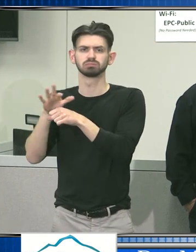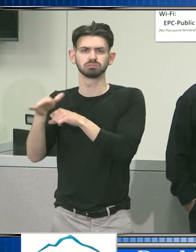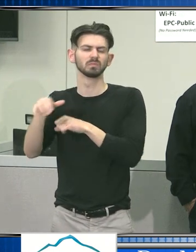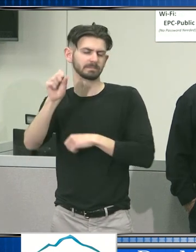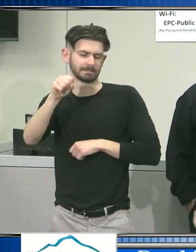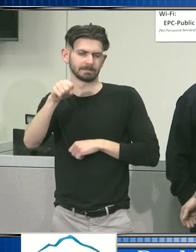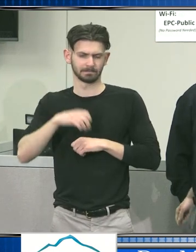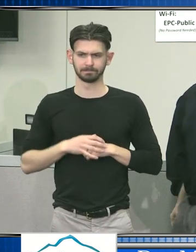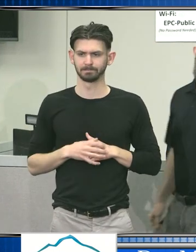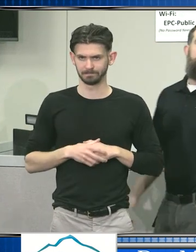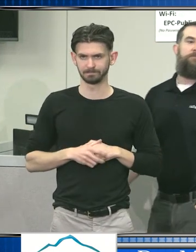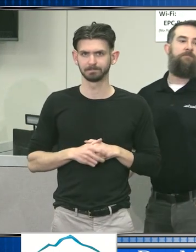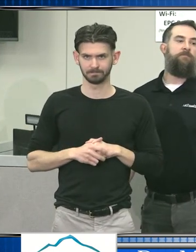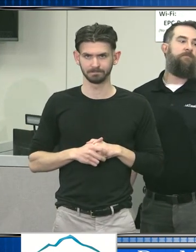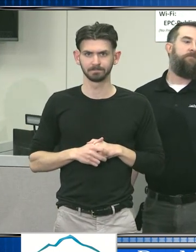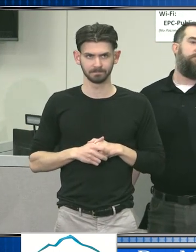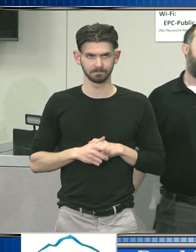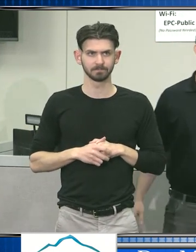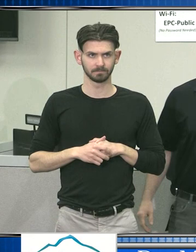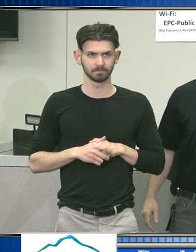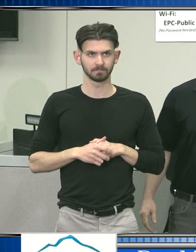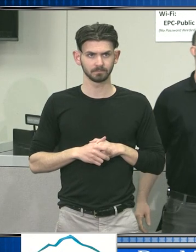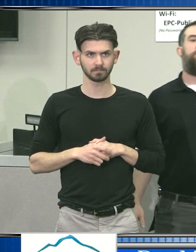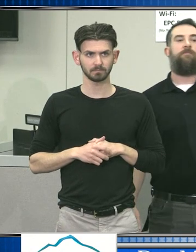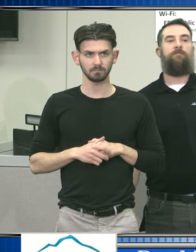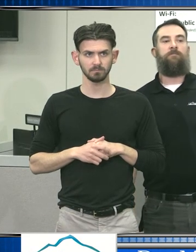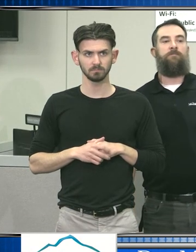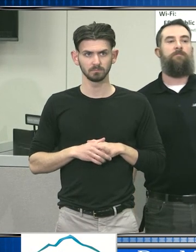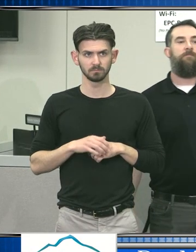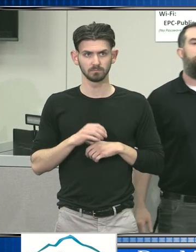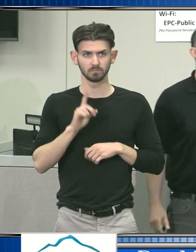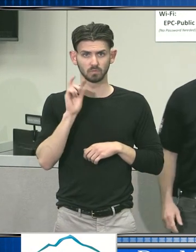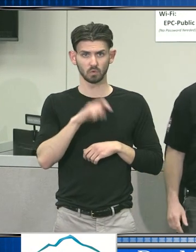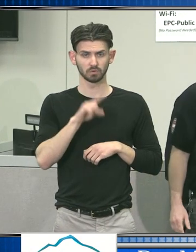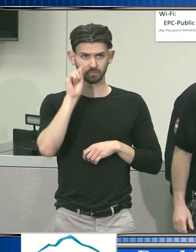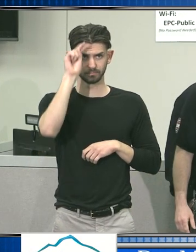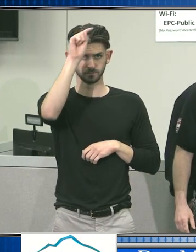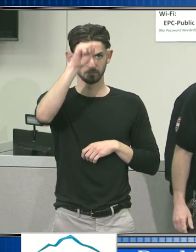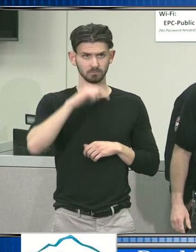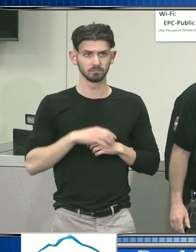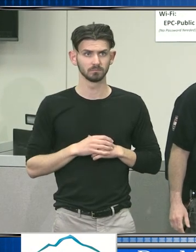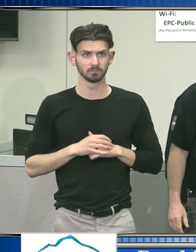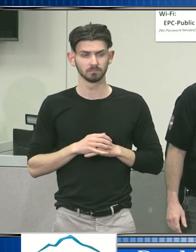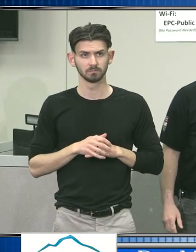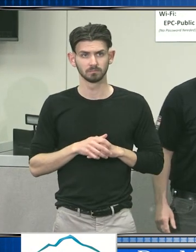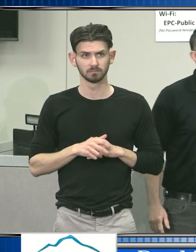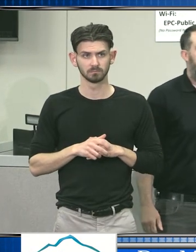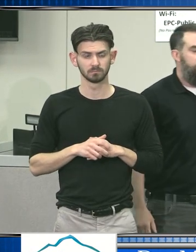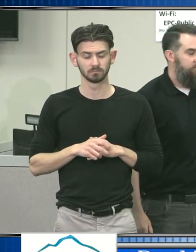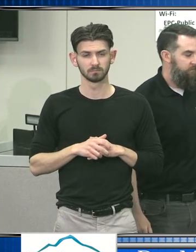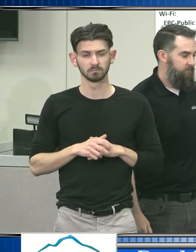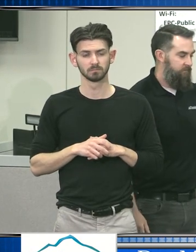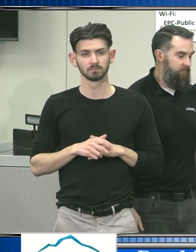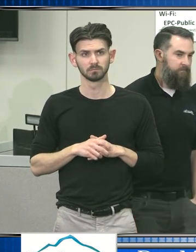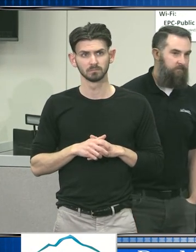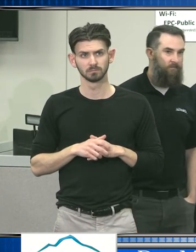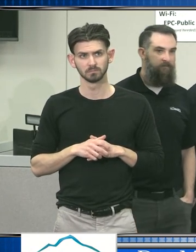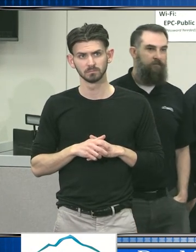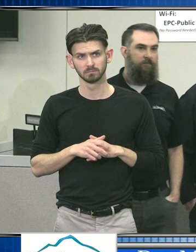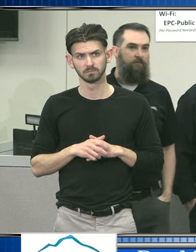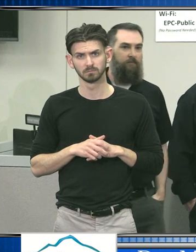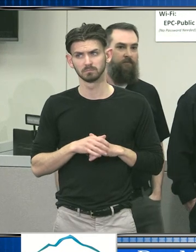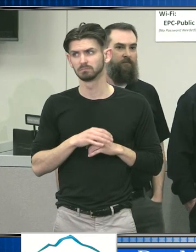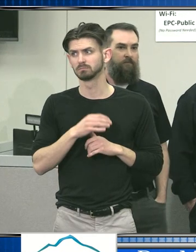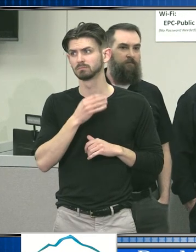I had a quick question while we're on it. I'm not sure if any of you guys are able to answer this question, but we wanted to ask about how many people